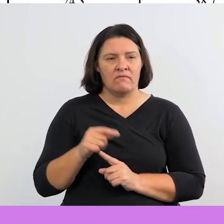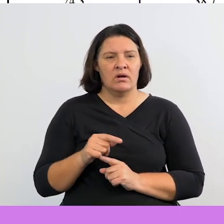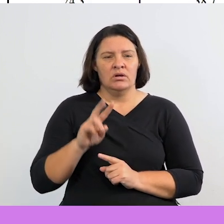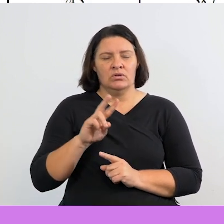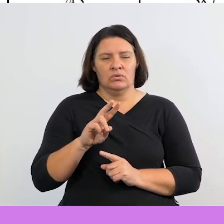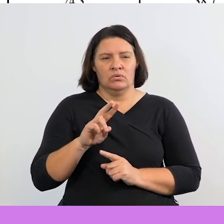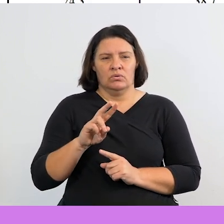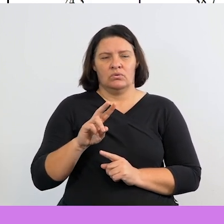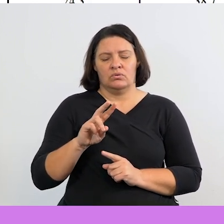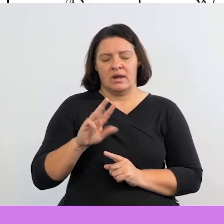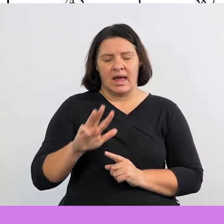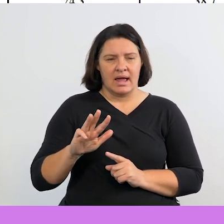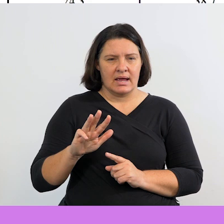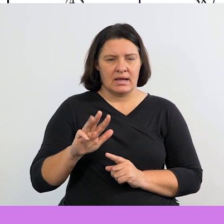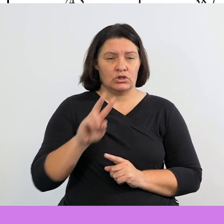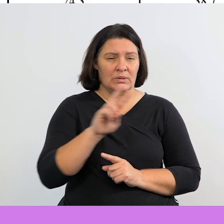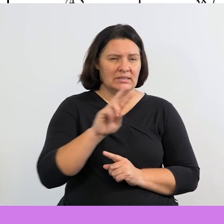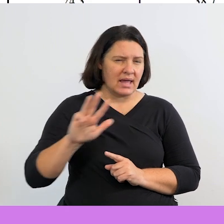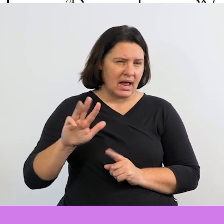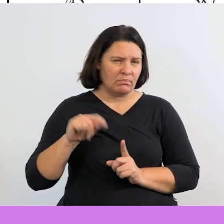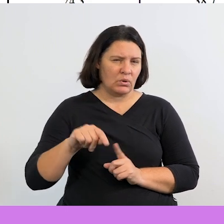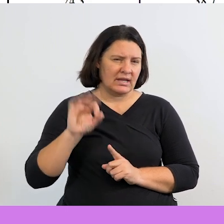our graph, 29. So